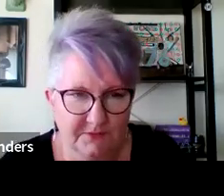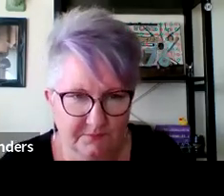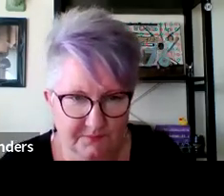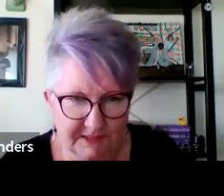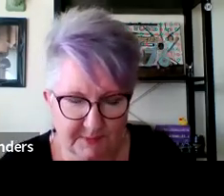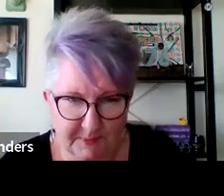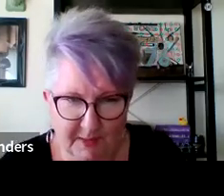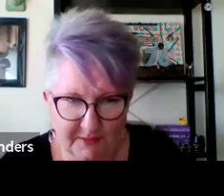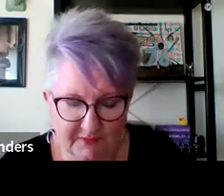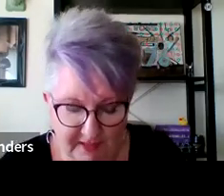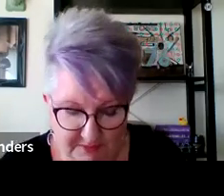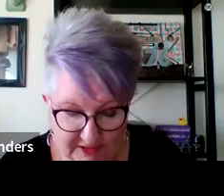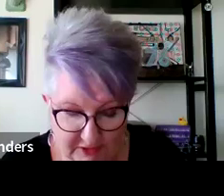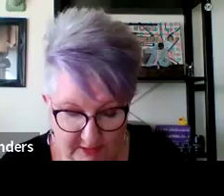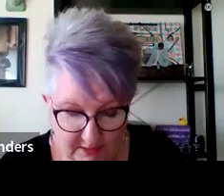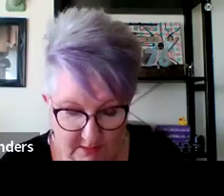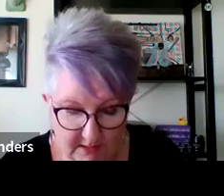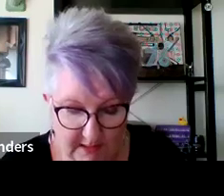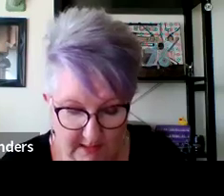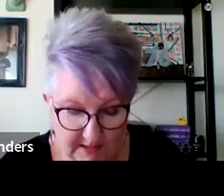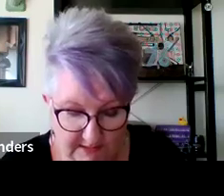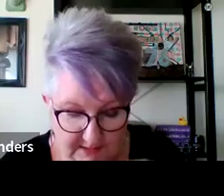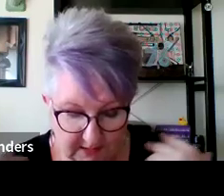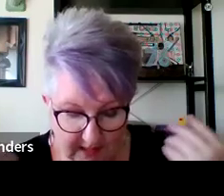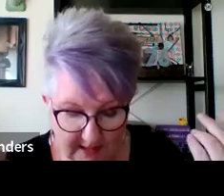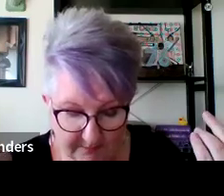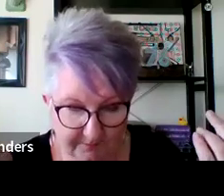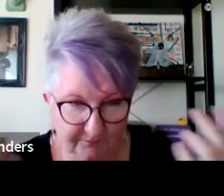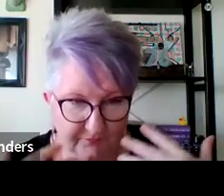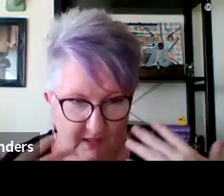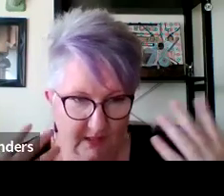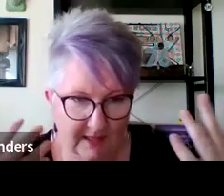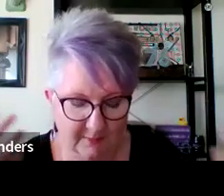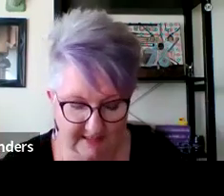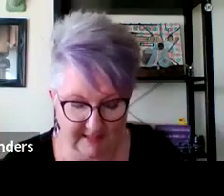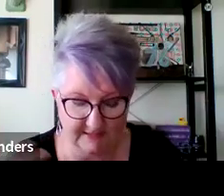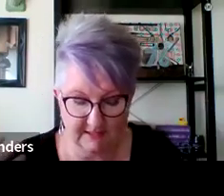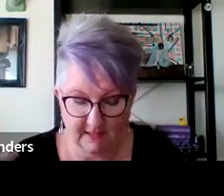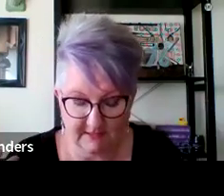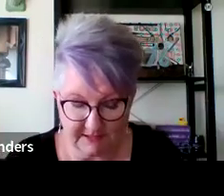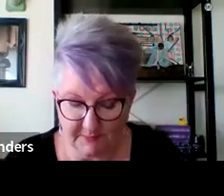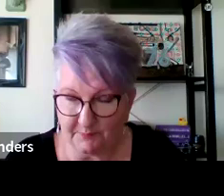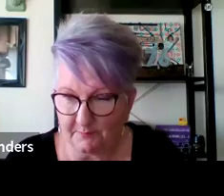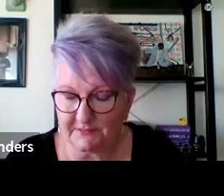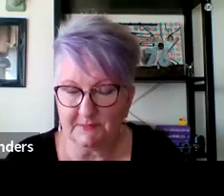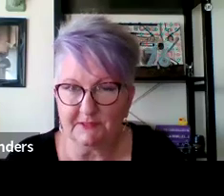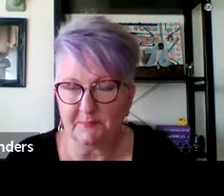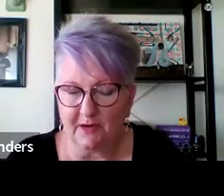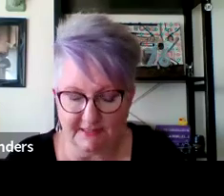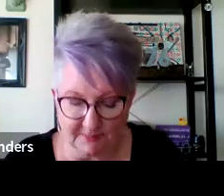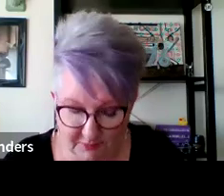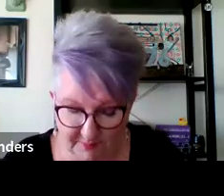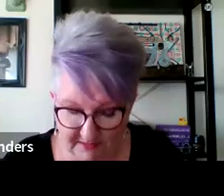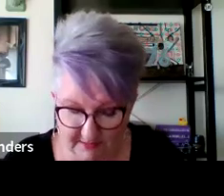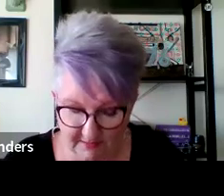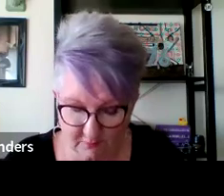So Disability Pride Pennsylvania's mission is, I always say it's disability pride